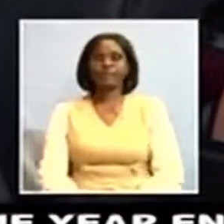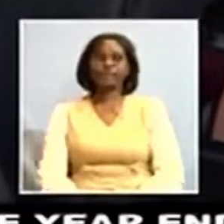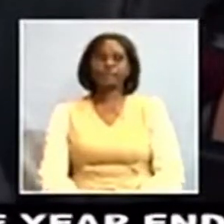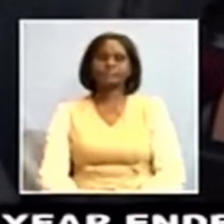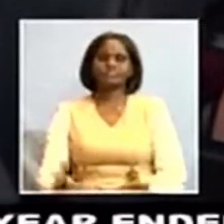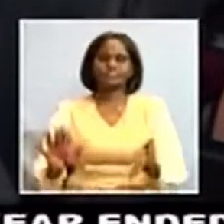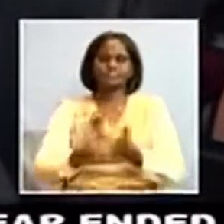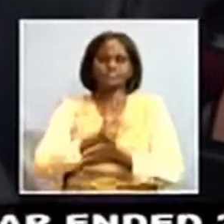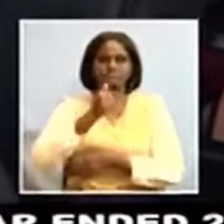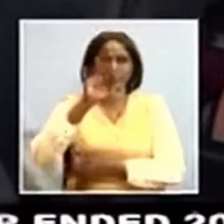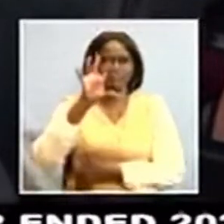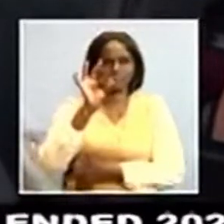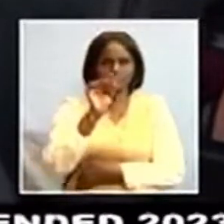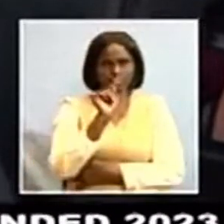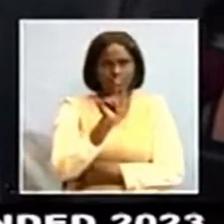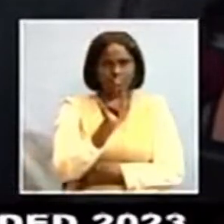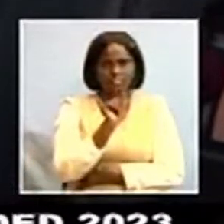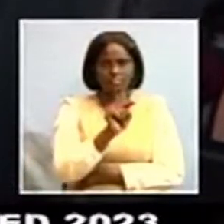Page 19 on